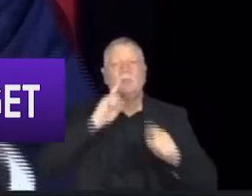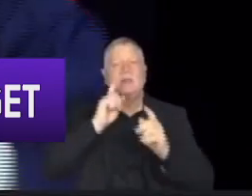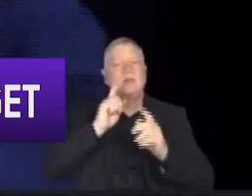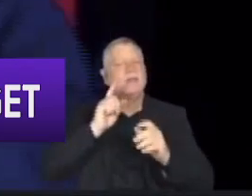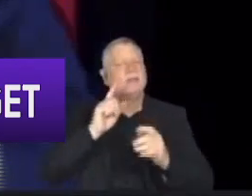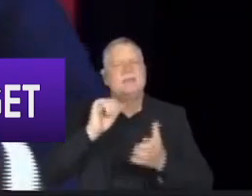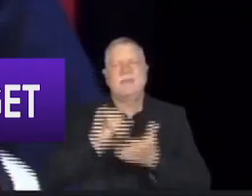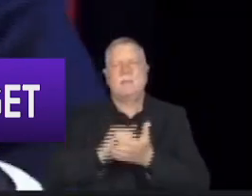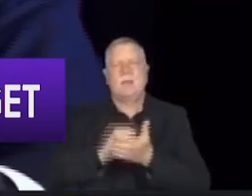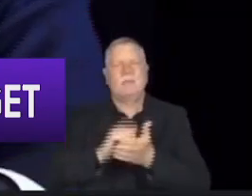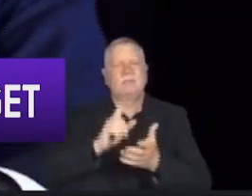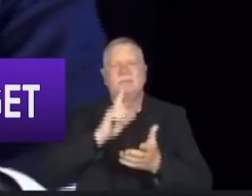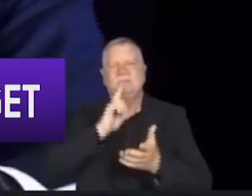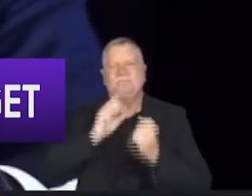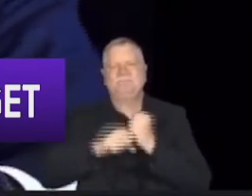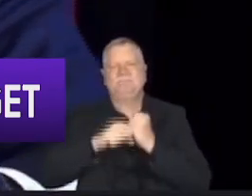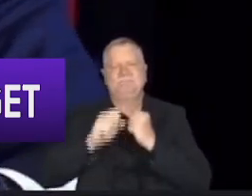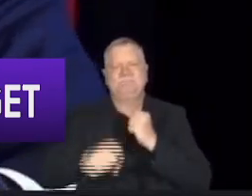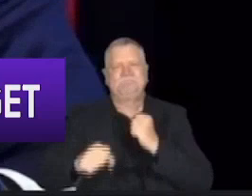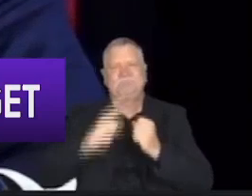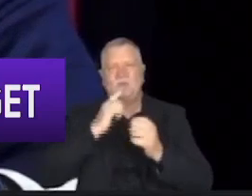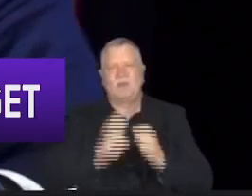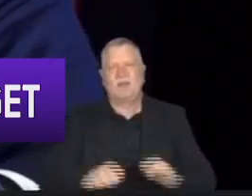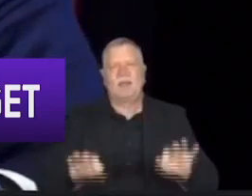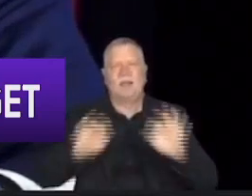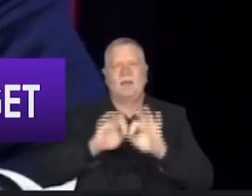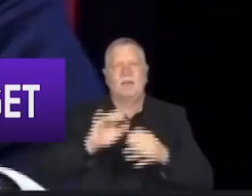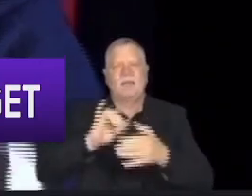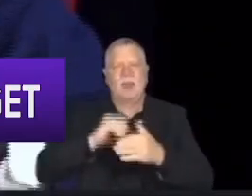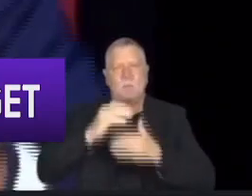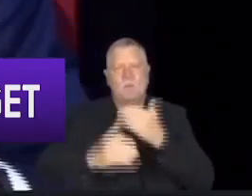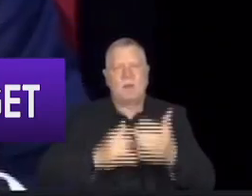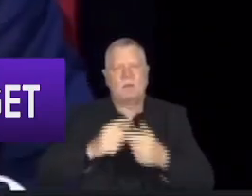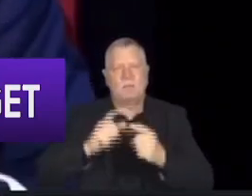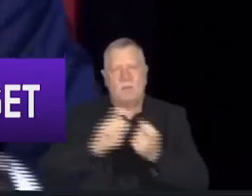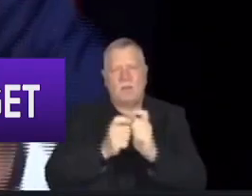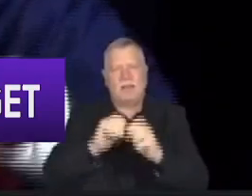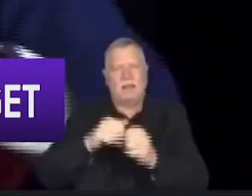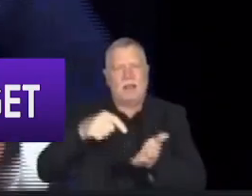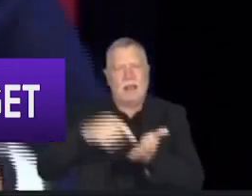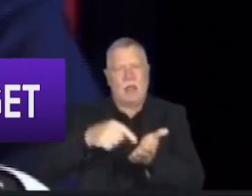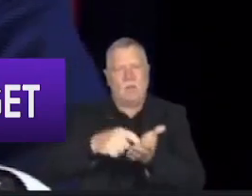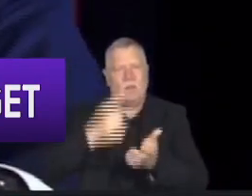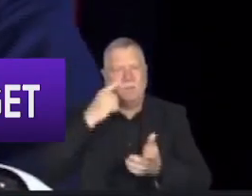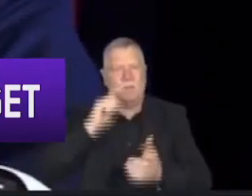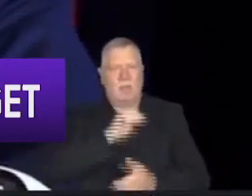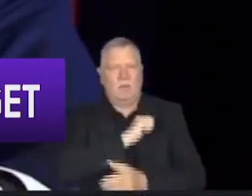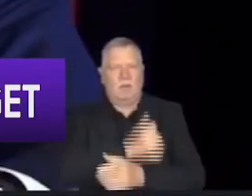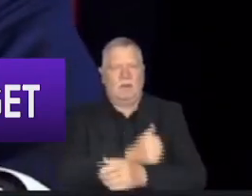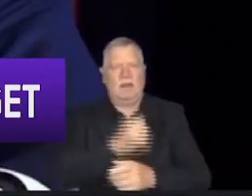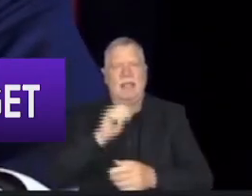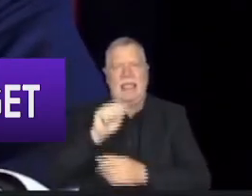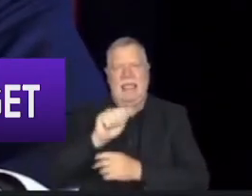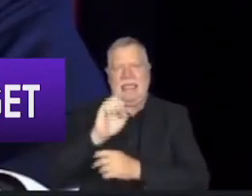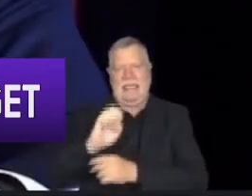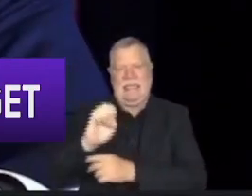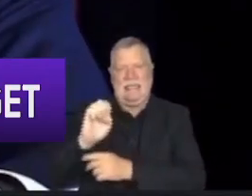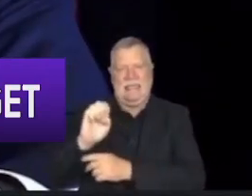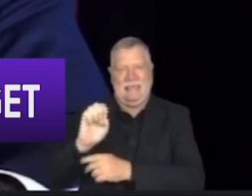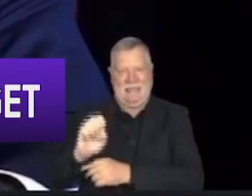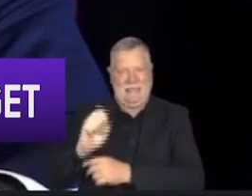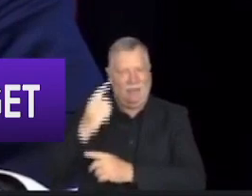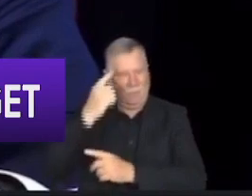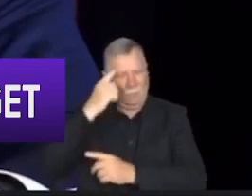among others. I am pleased to recognize that the budget largely reflects the programmatic priorities of the